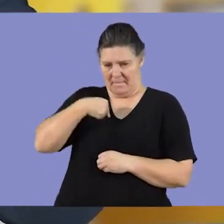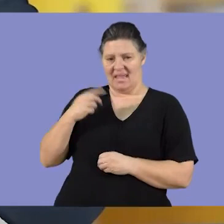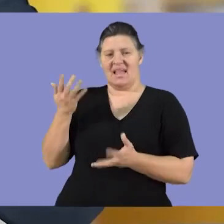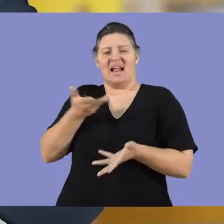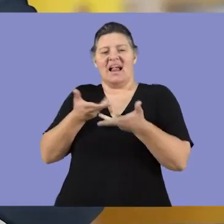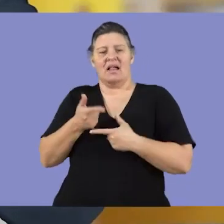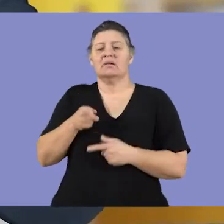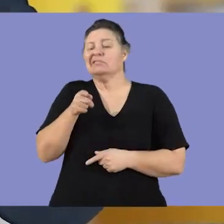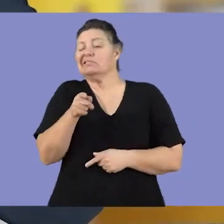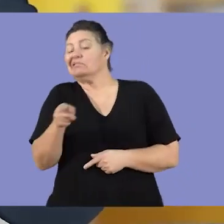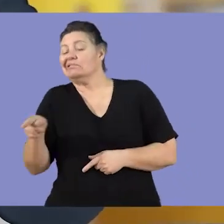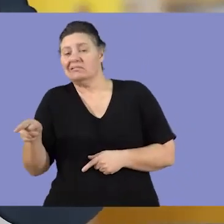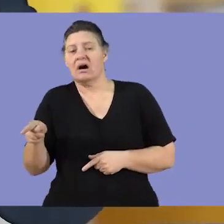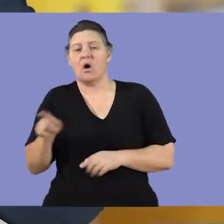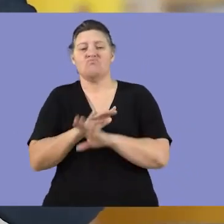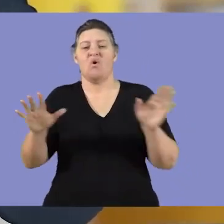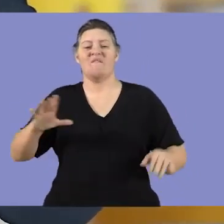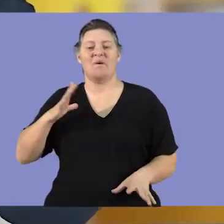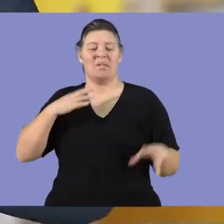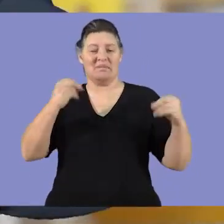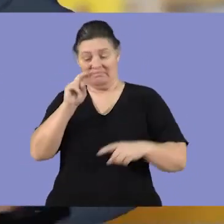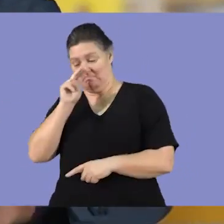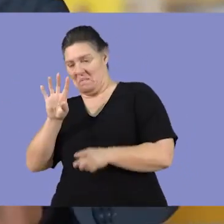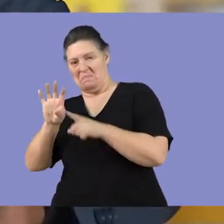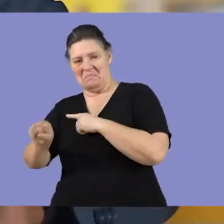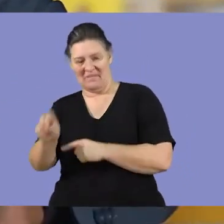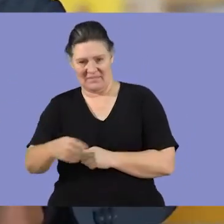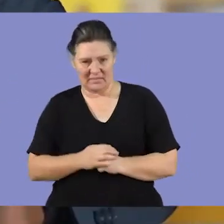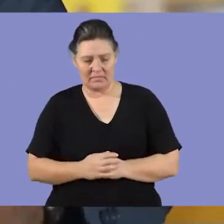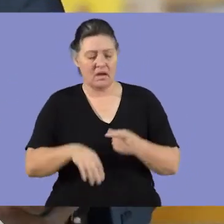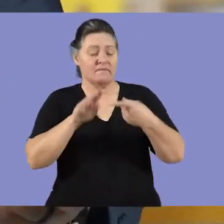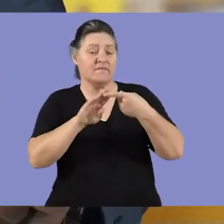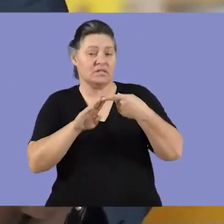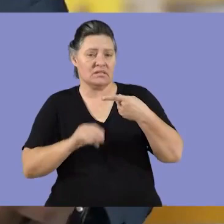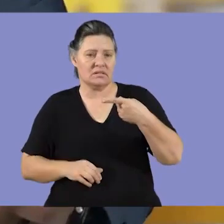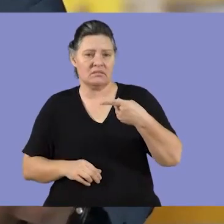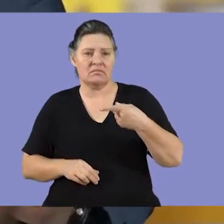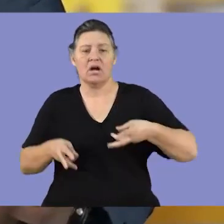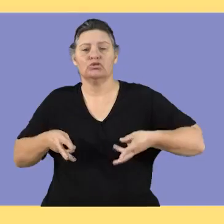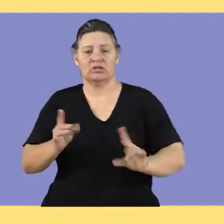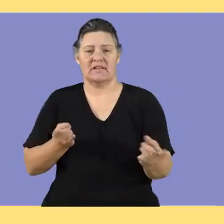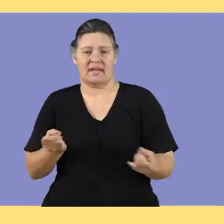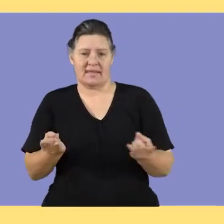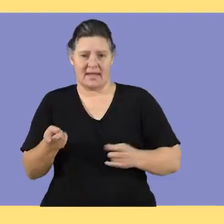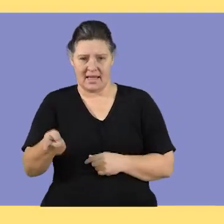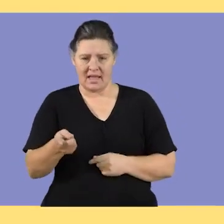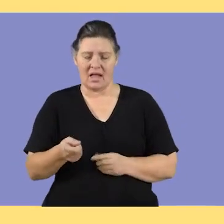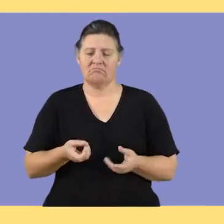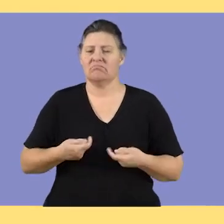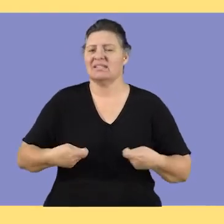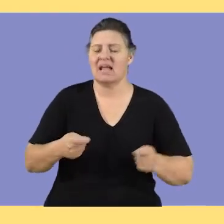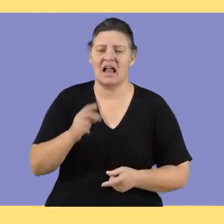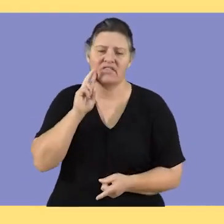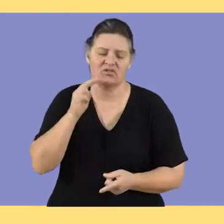Simbi was speaking about, the type of an informal business. The first one that I would mention is street vendors,